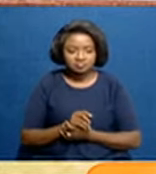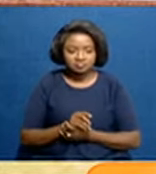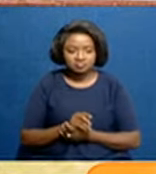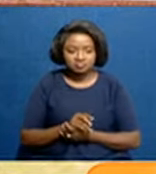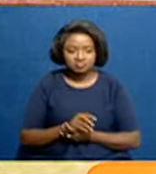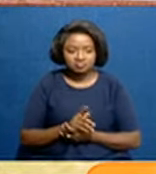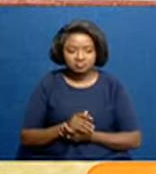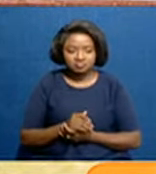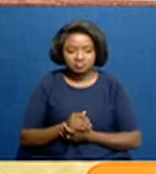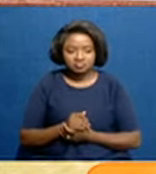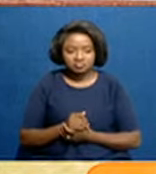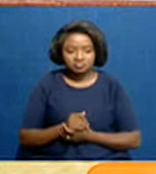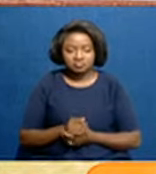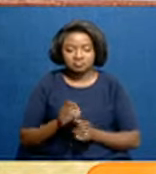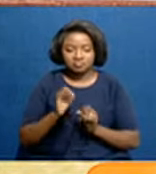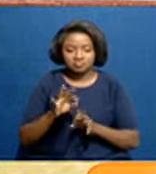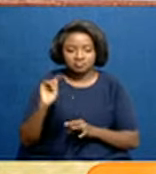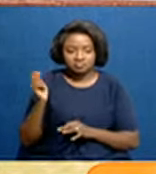and vacate.